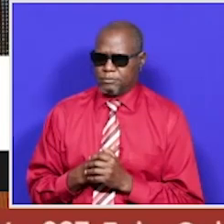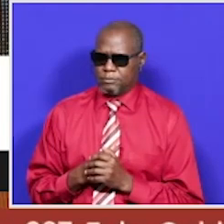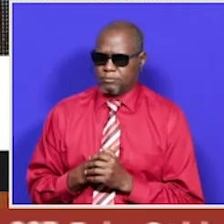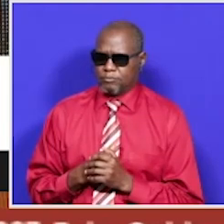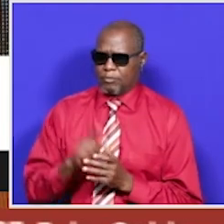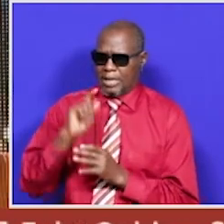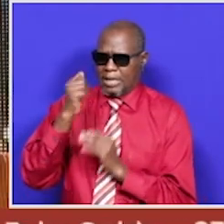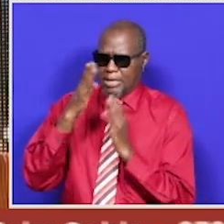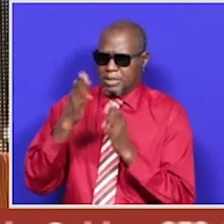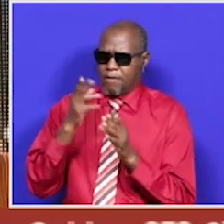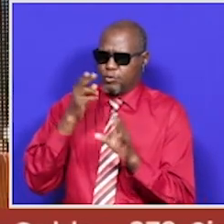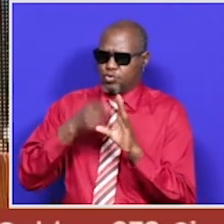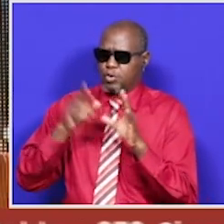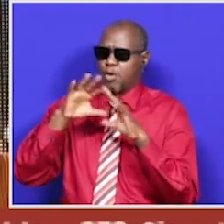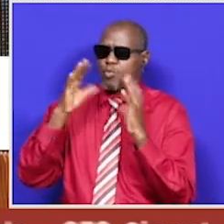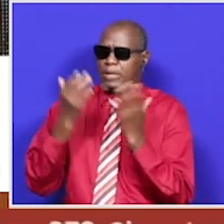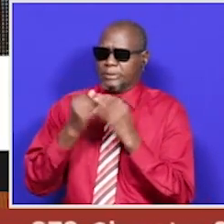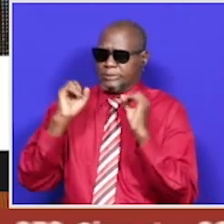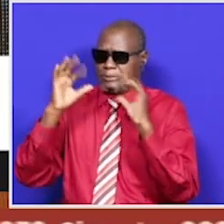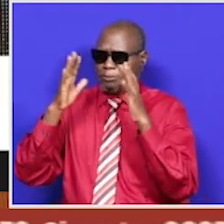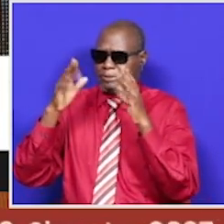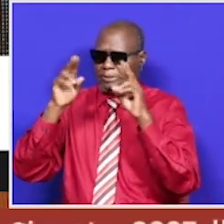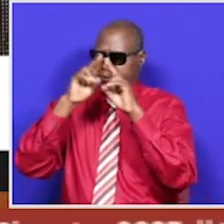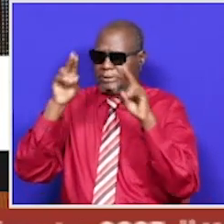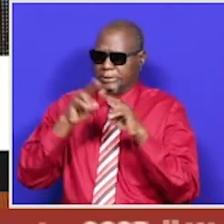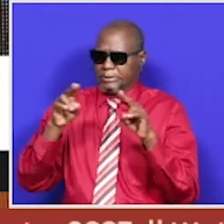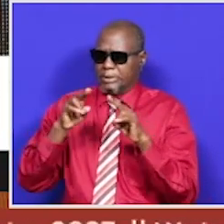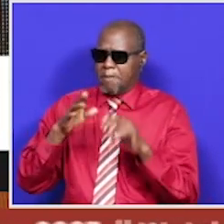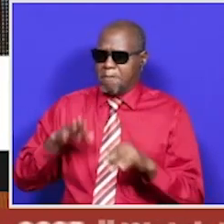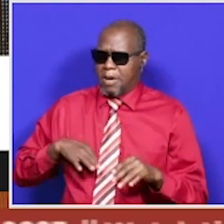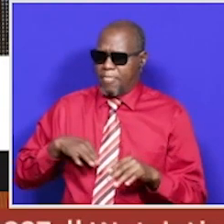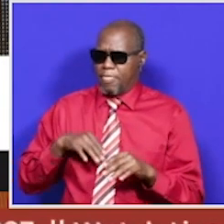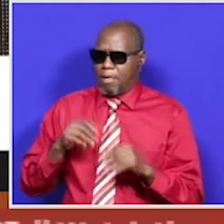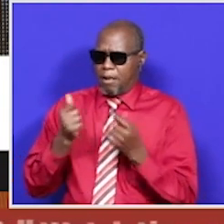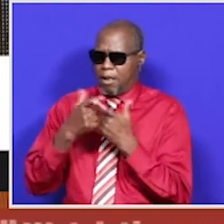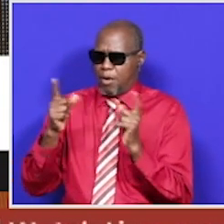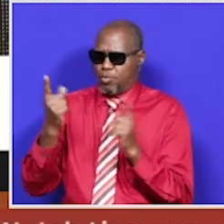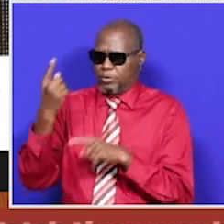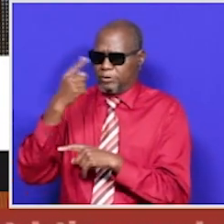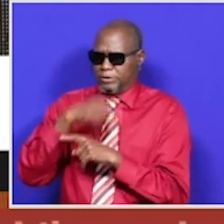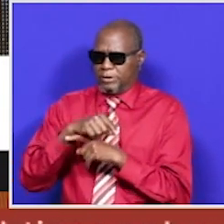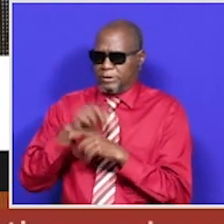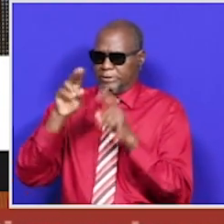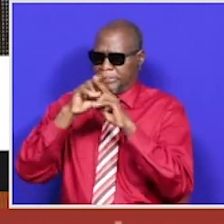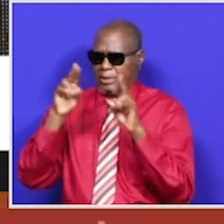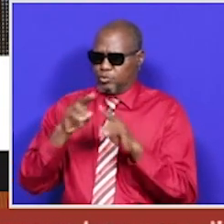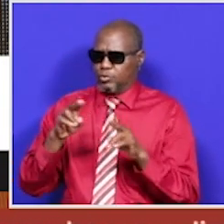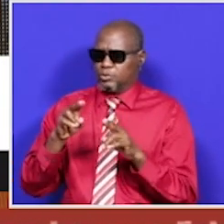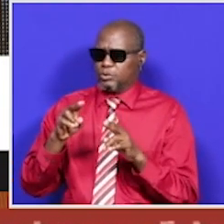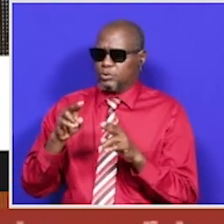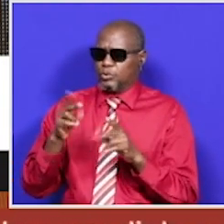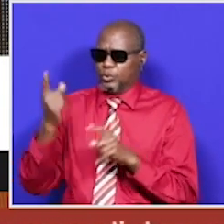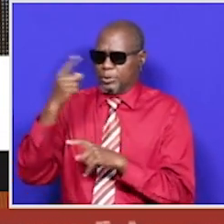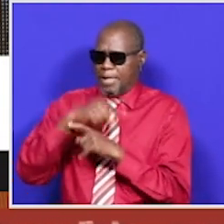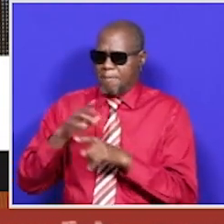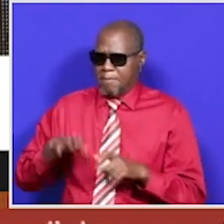Our Kenyans have joined the world in celebrating the International Mother Language Day. This year's theme for the International Mother Language Day